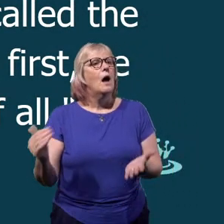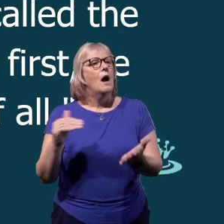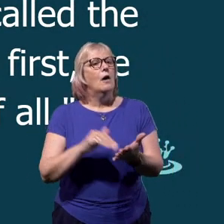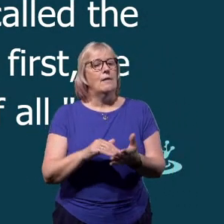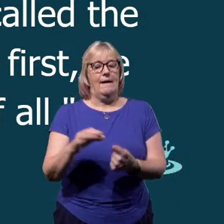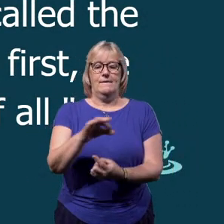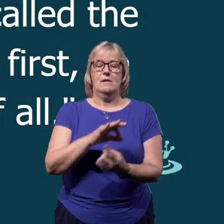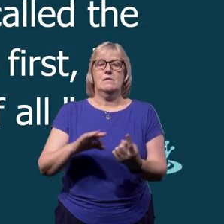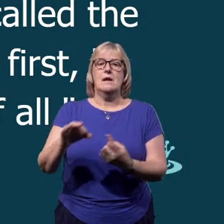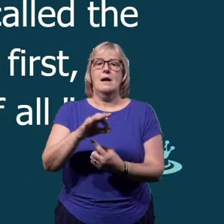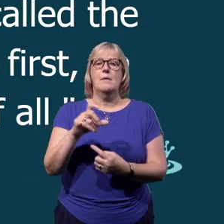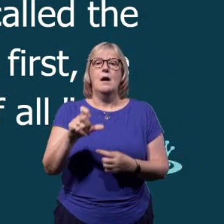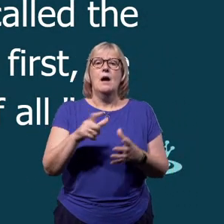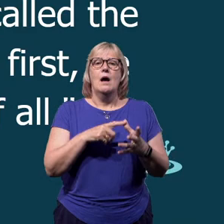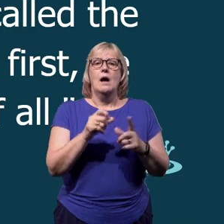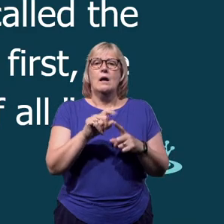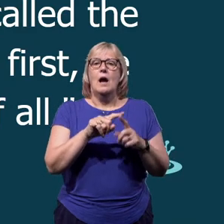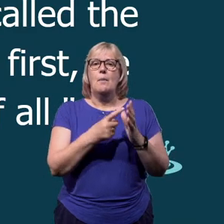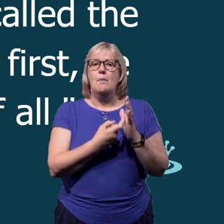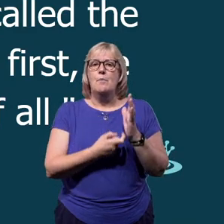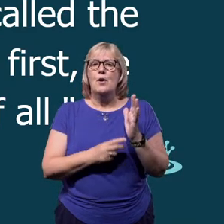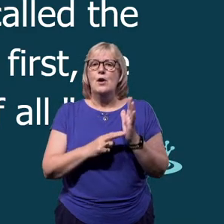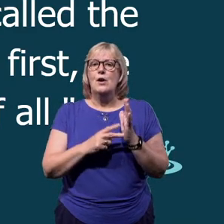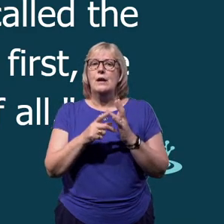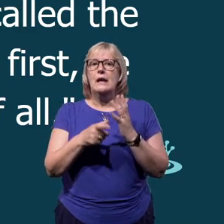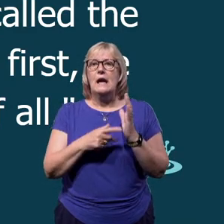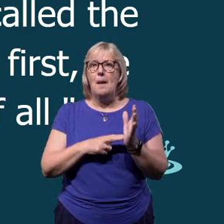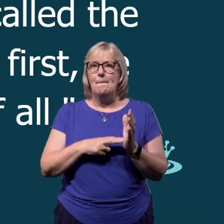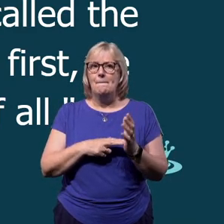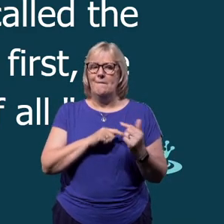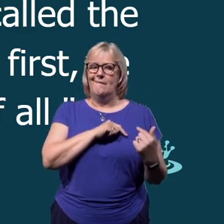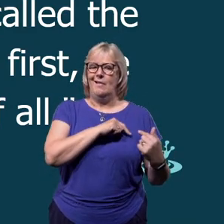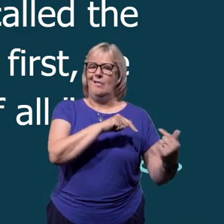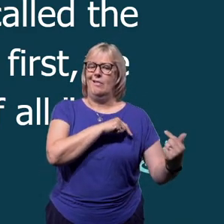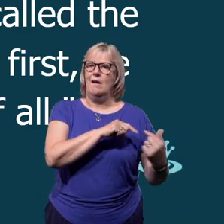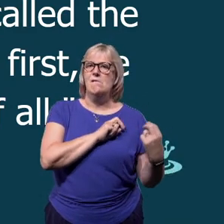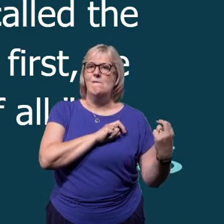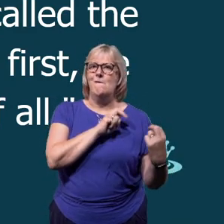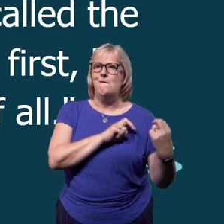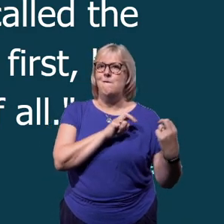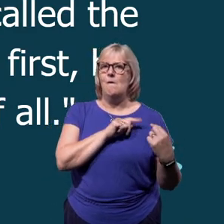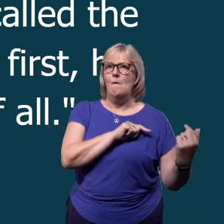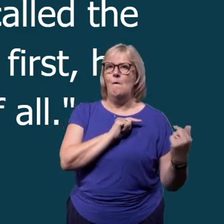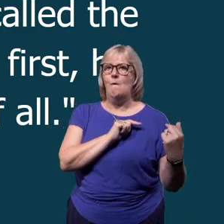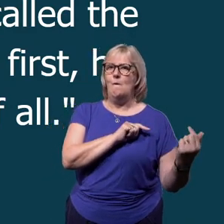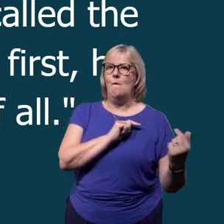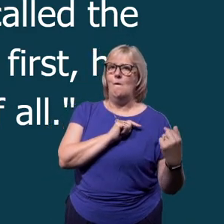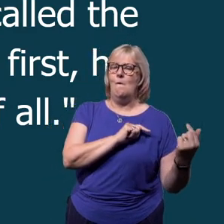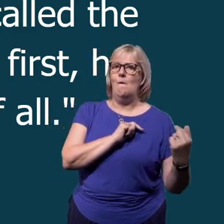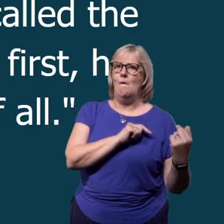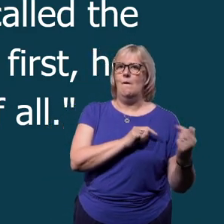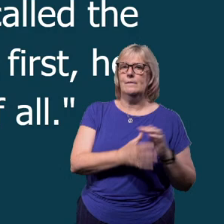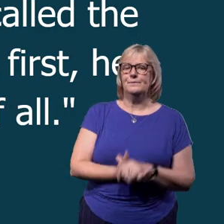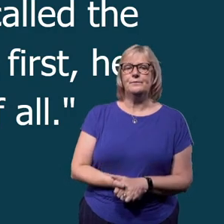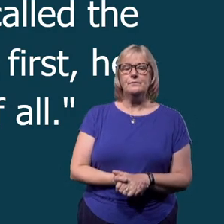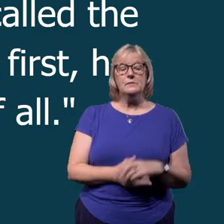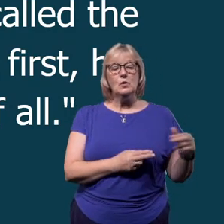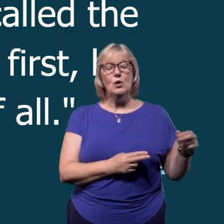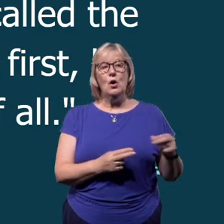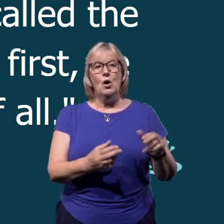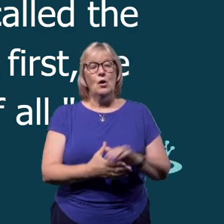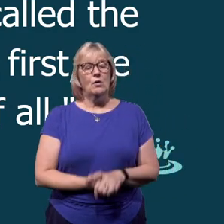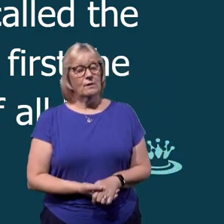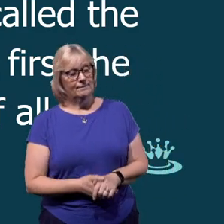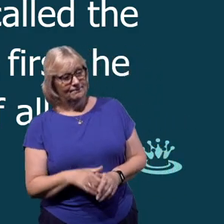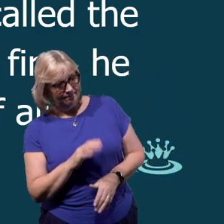the house, he asked them, what were you arguing about on the road? So it's a continuous verb here. So he